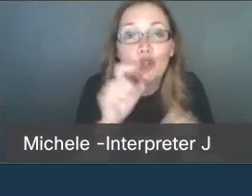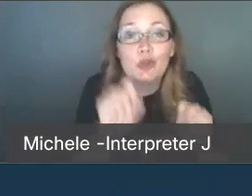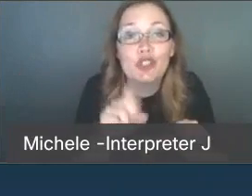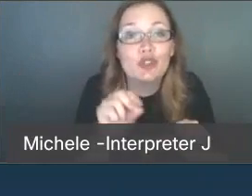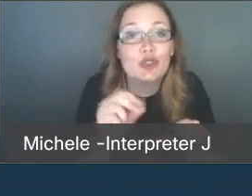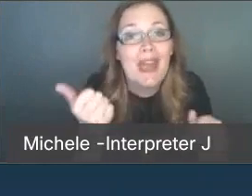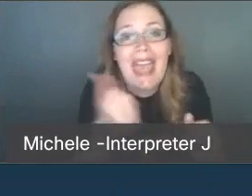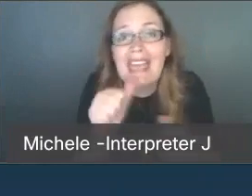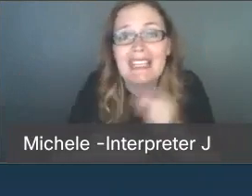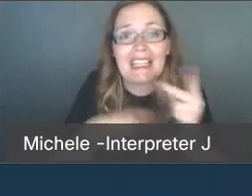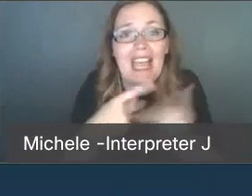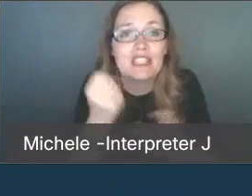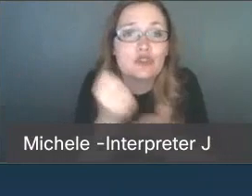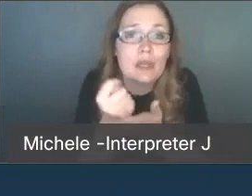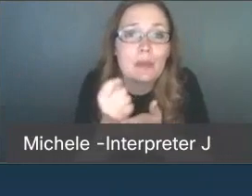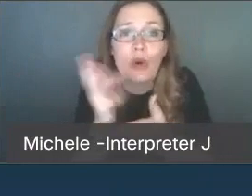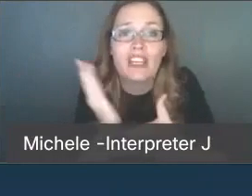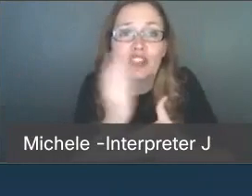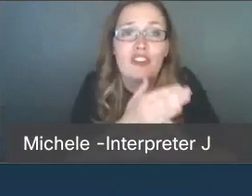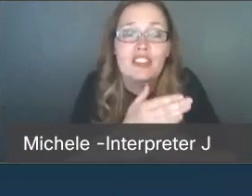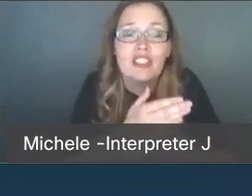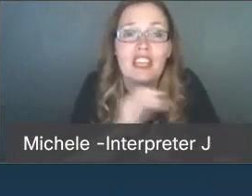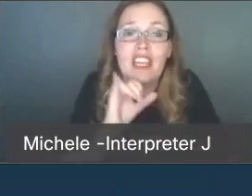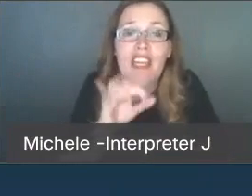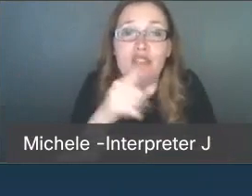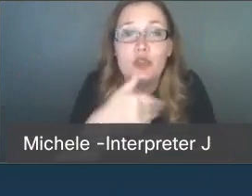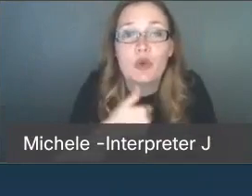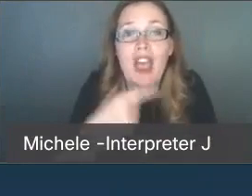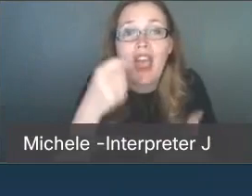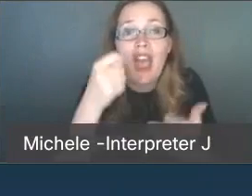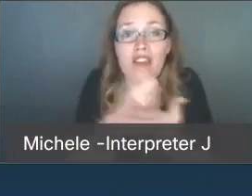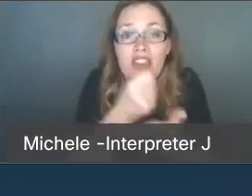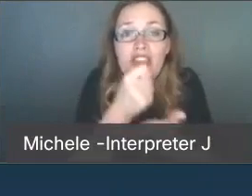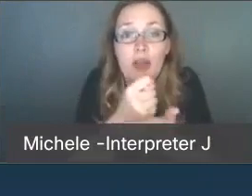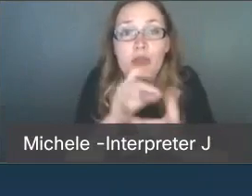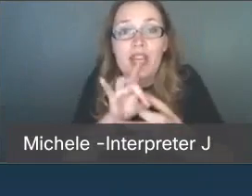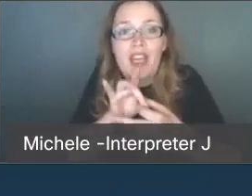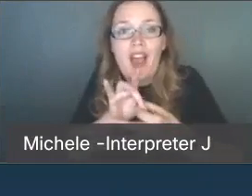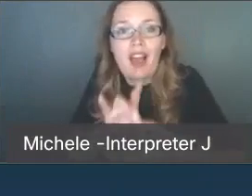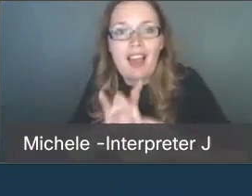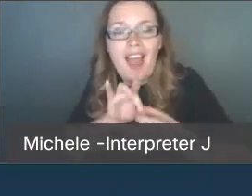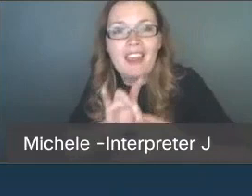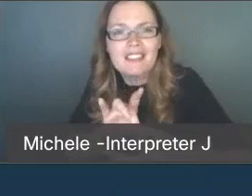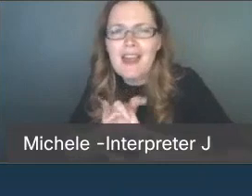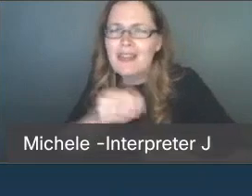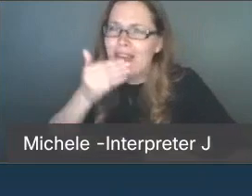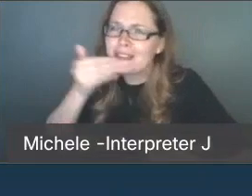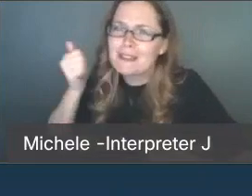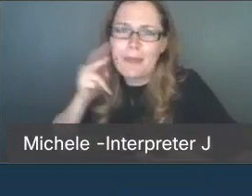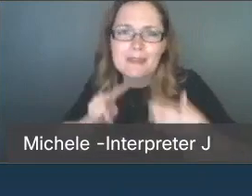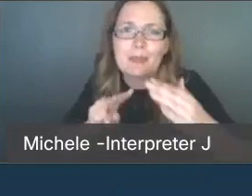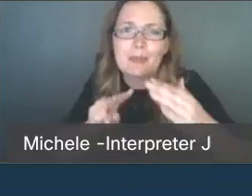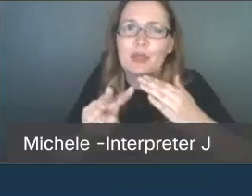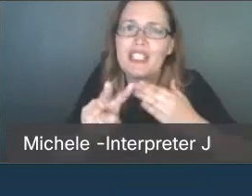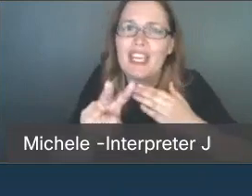kind of treatment or intervention, and if you have a therapeutic alliance with the individual, that is the best predictor of positive